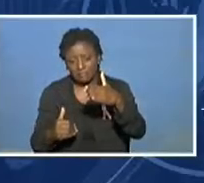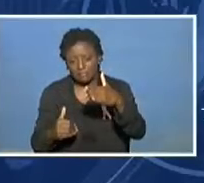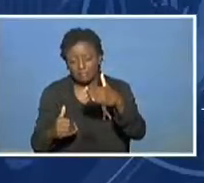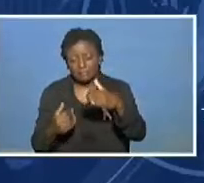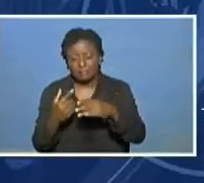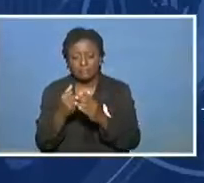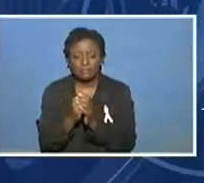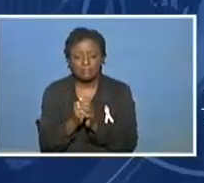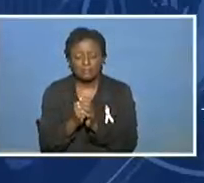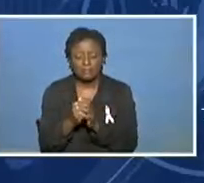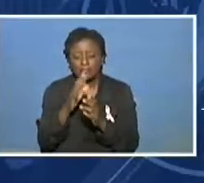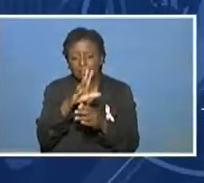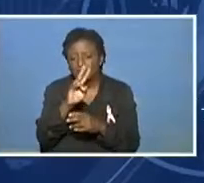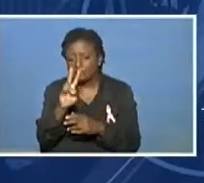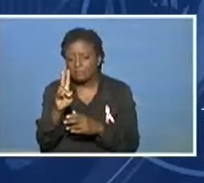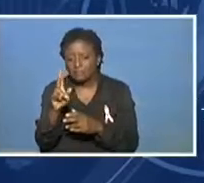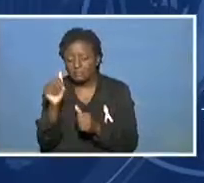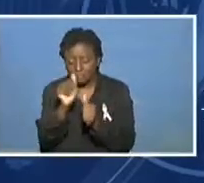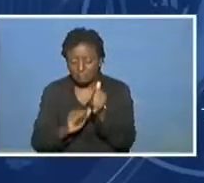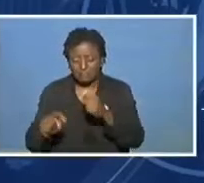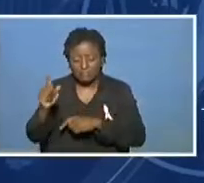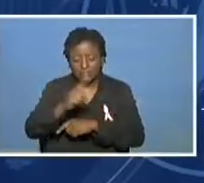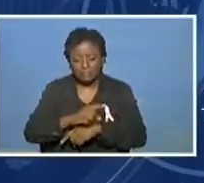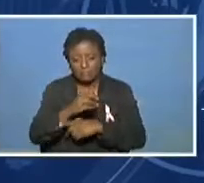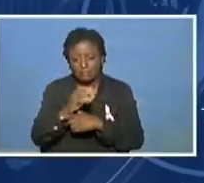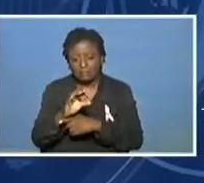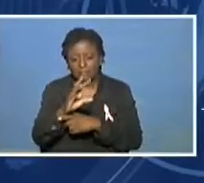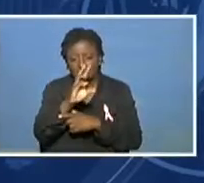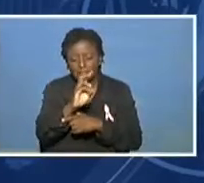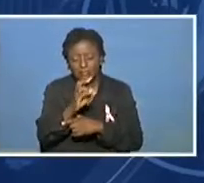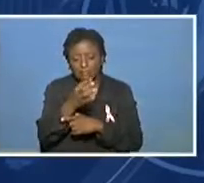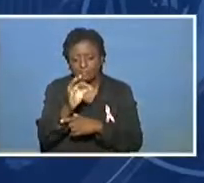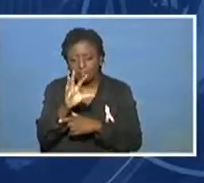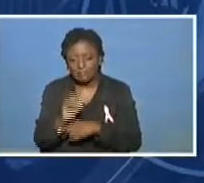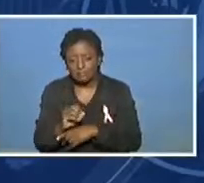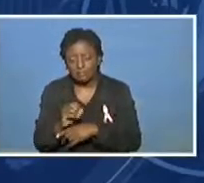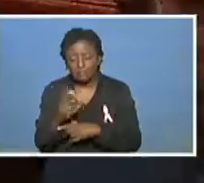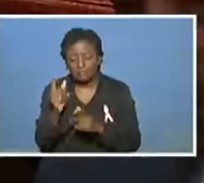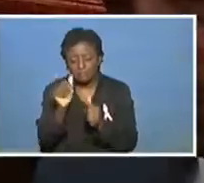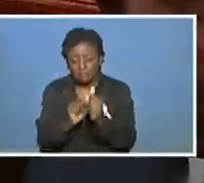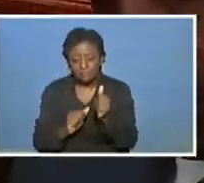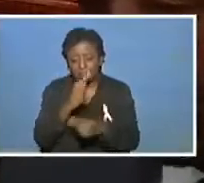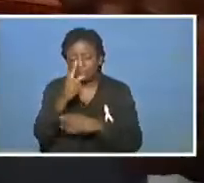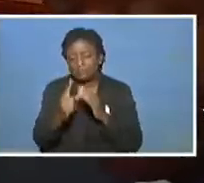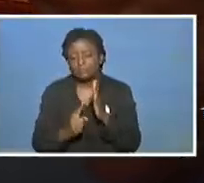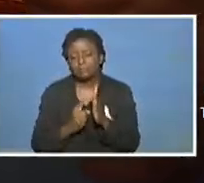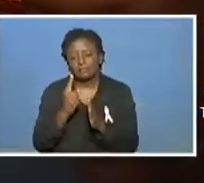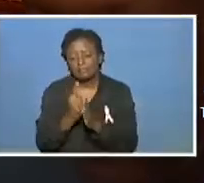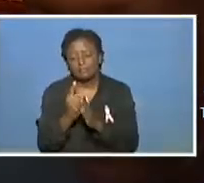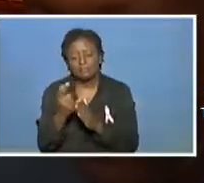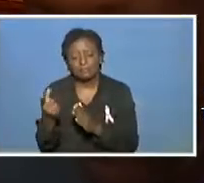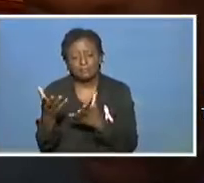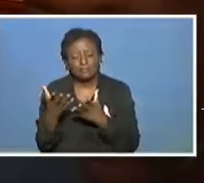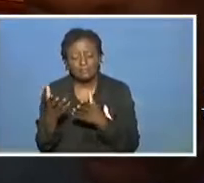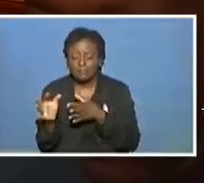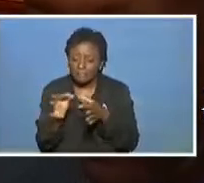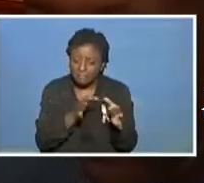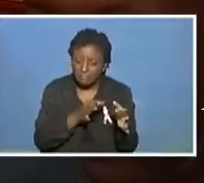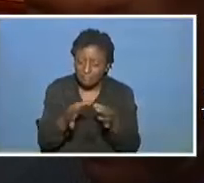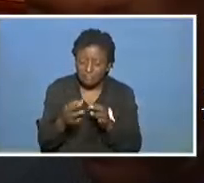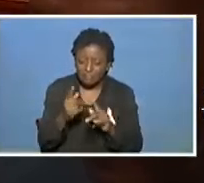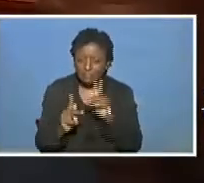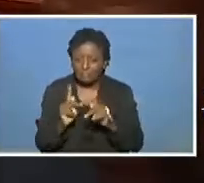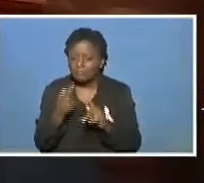down, that's $52 per day or $6.50 per hour. I wish to make it clear to persons who are